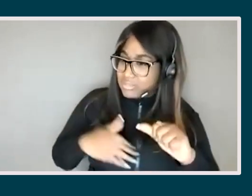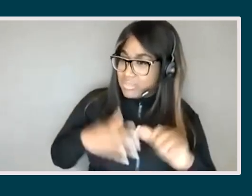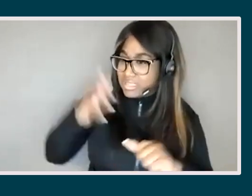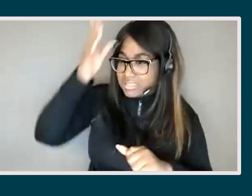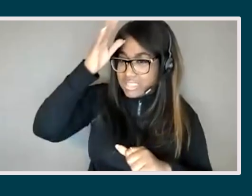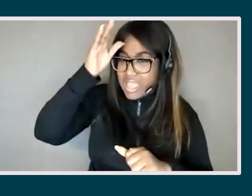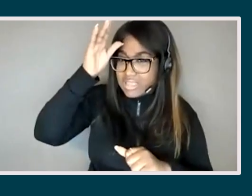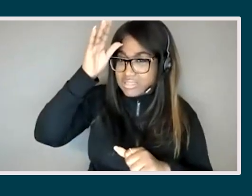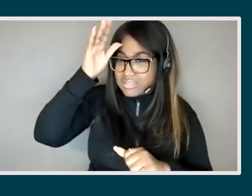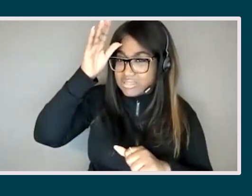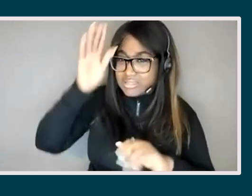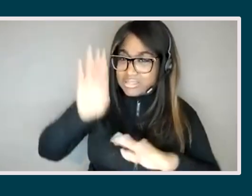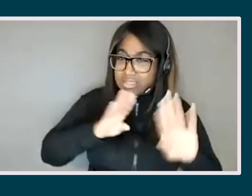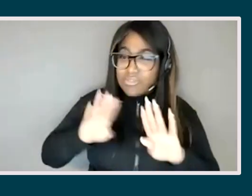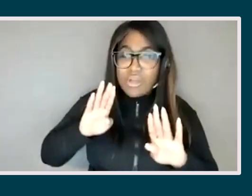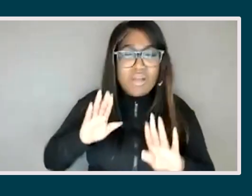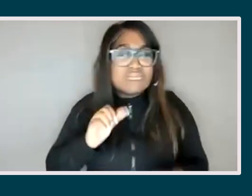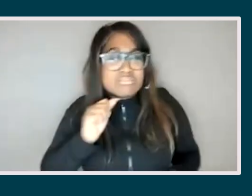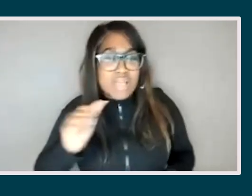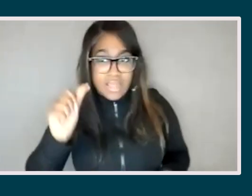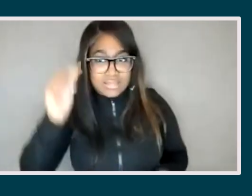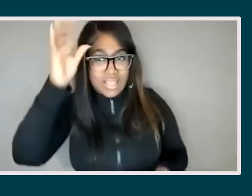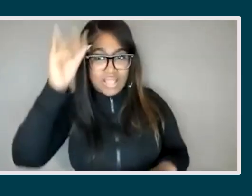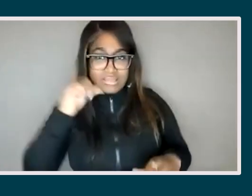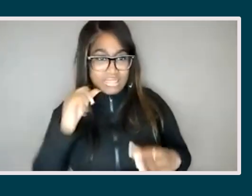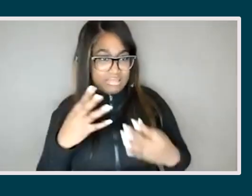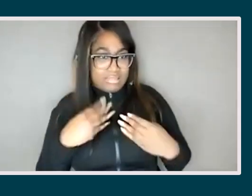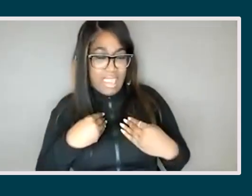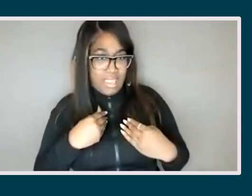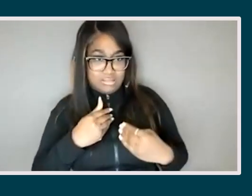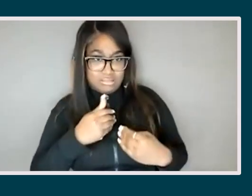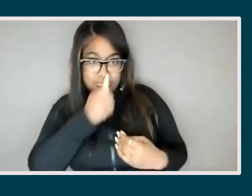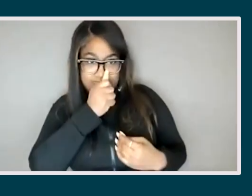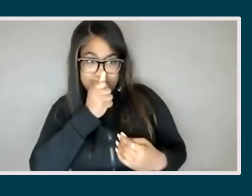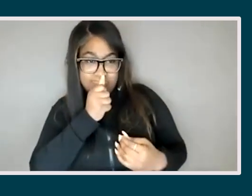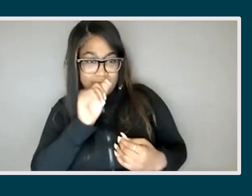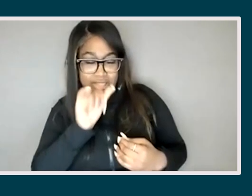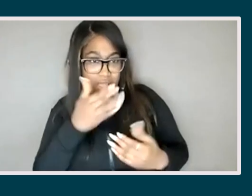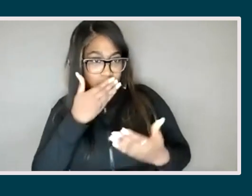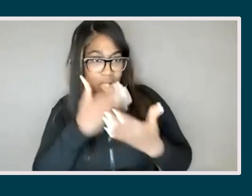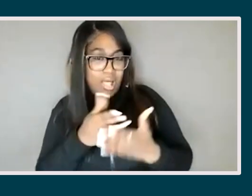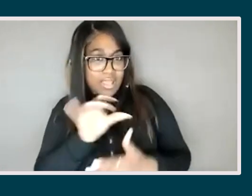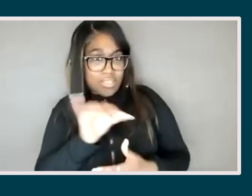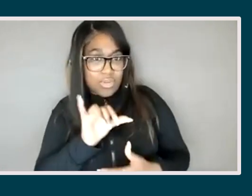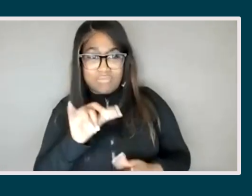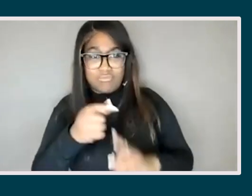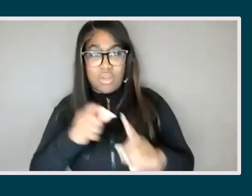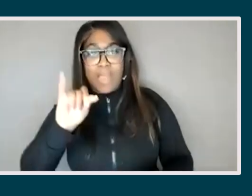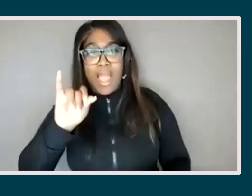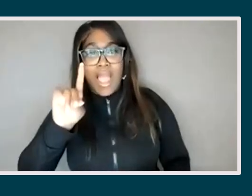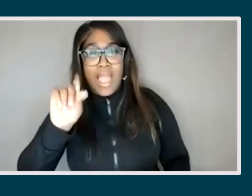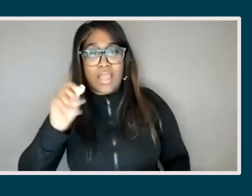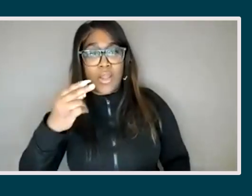and he didn't take it that well either. For an Idaho man who's very liberal, and he never would